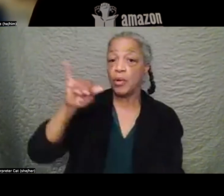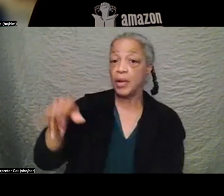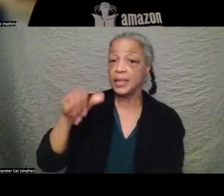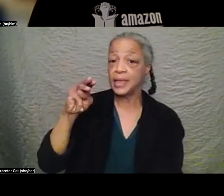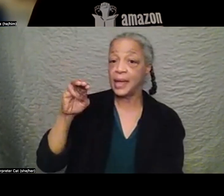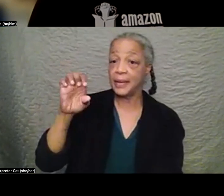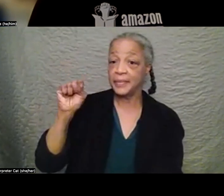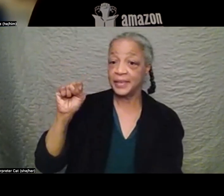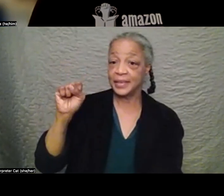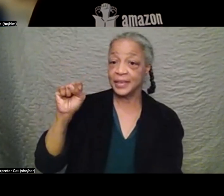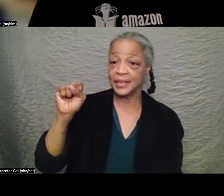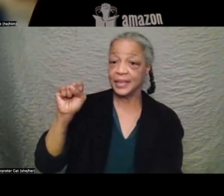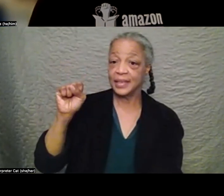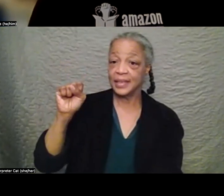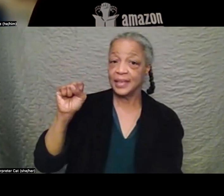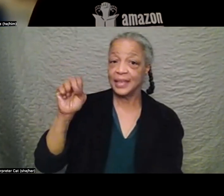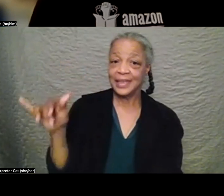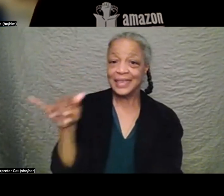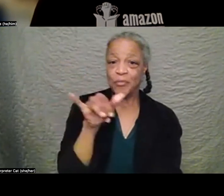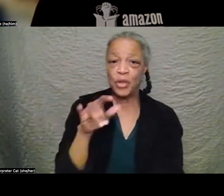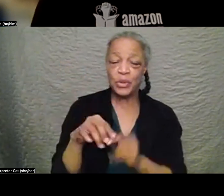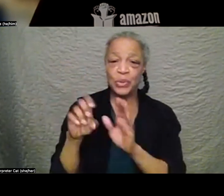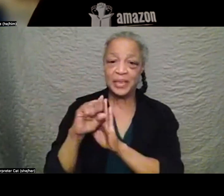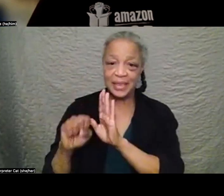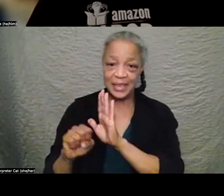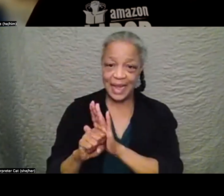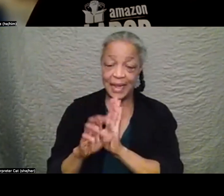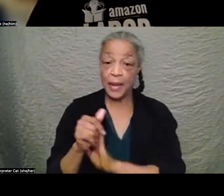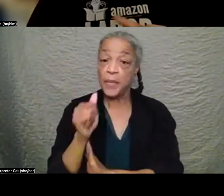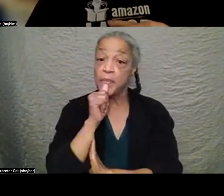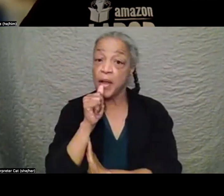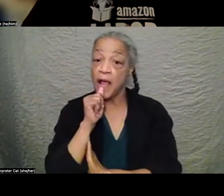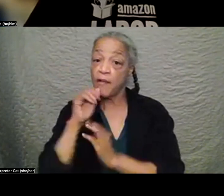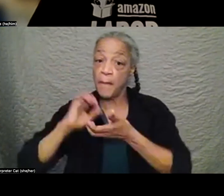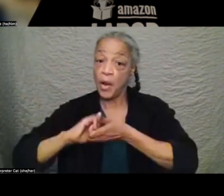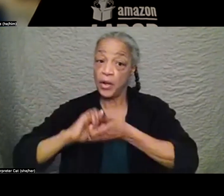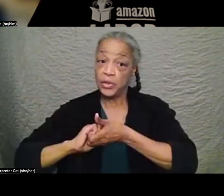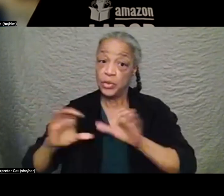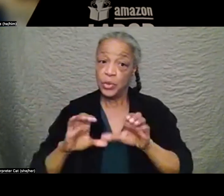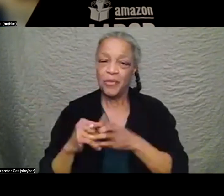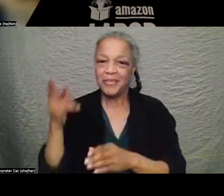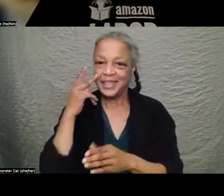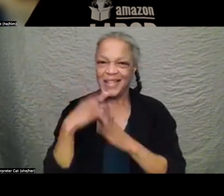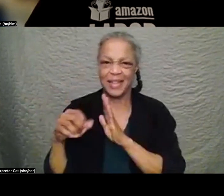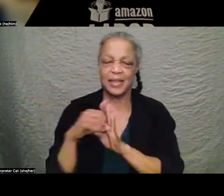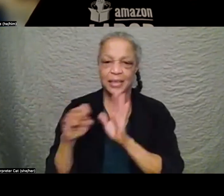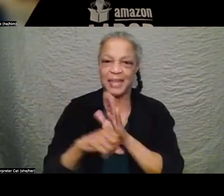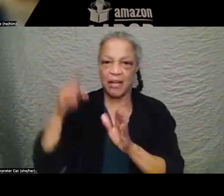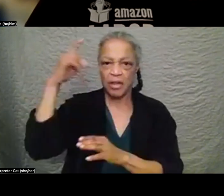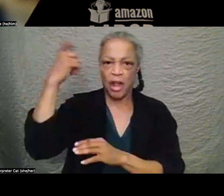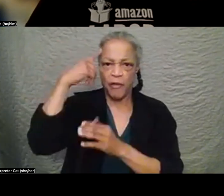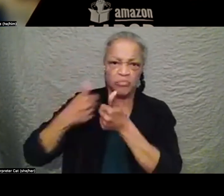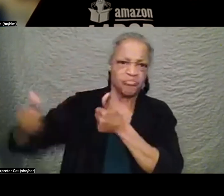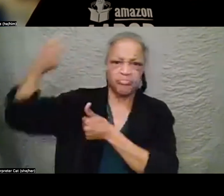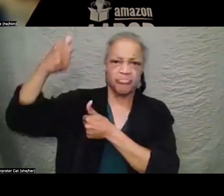similar in just the way that the state and the and its private partners do, right? We've seen how the state and profiteers exploit